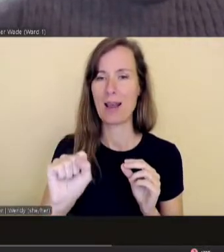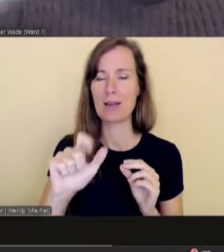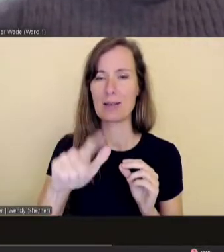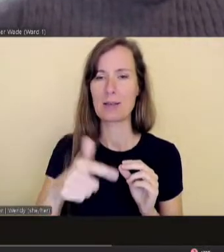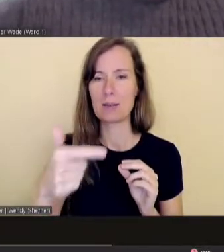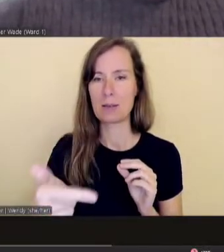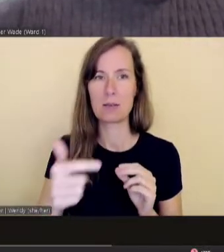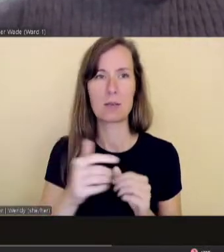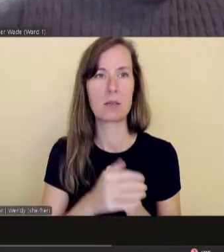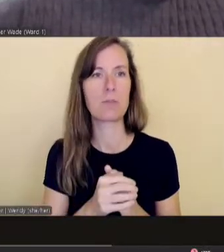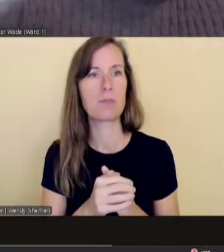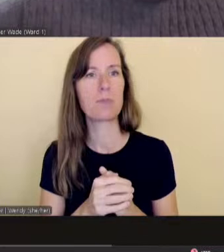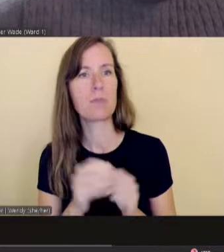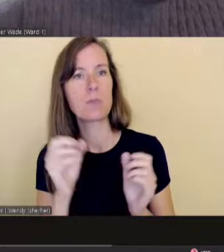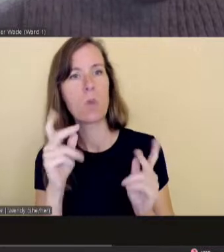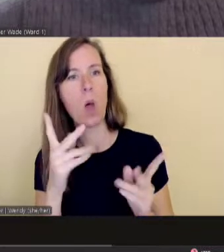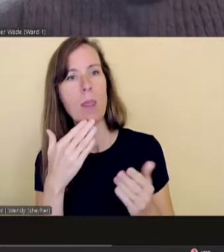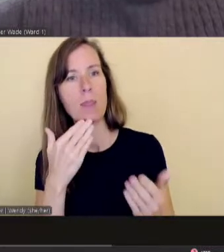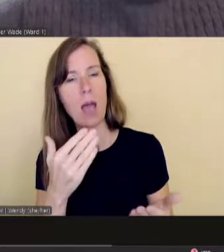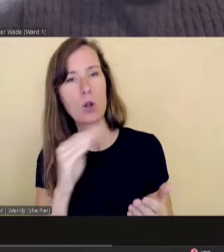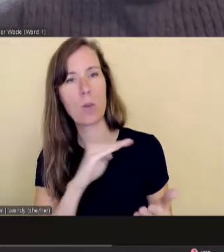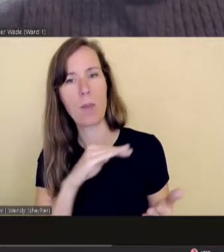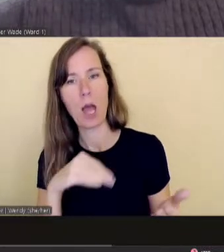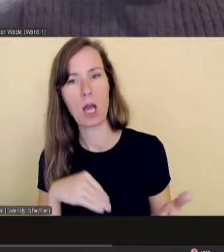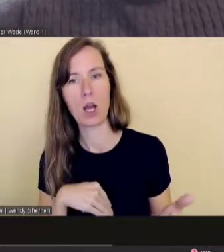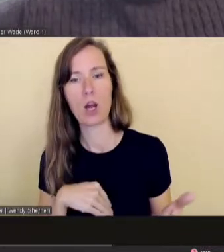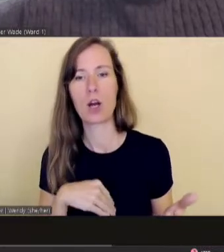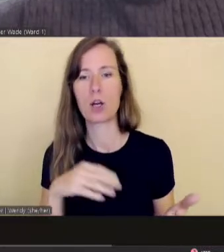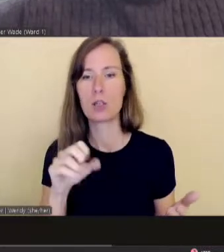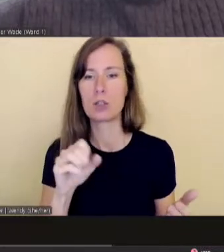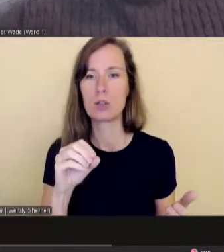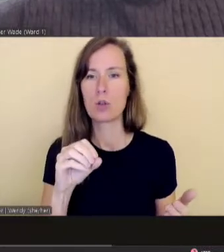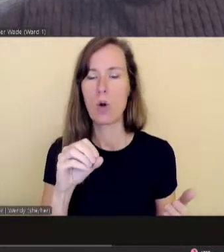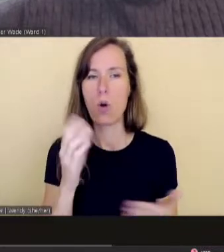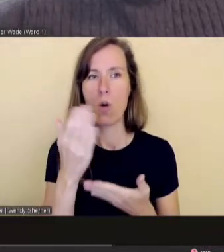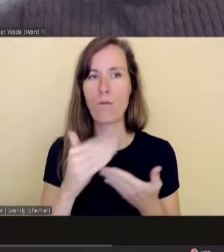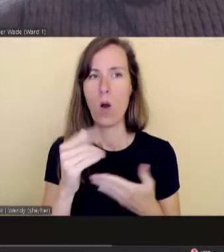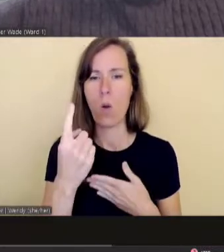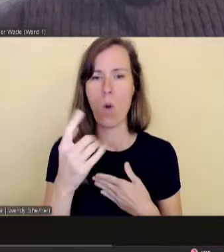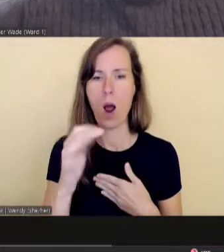Thank you, Mayor. So the phase one of the compost program,